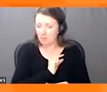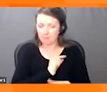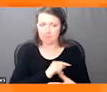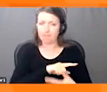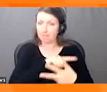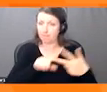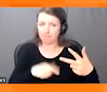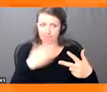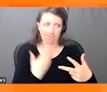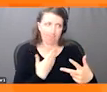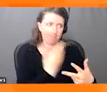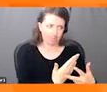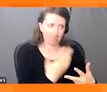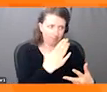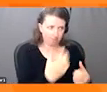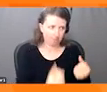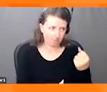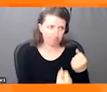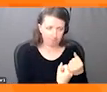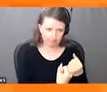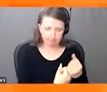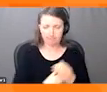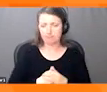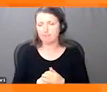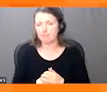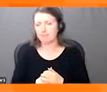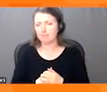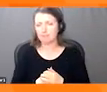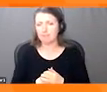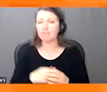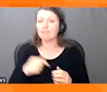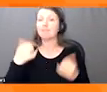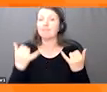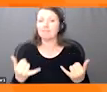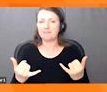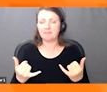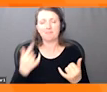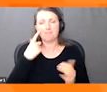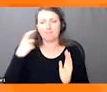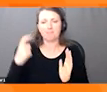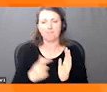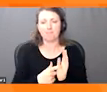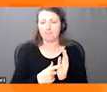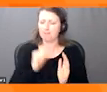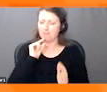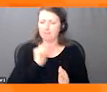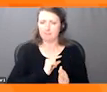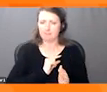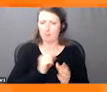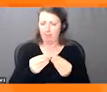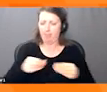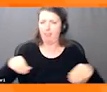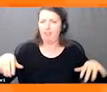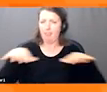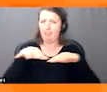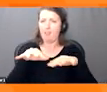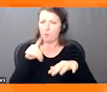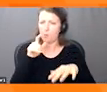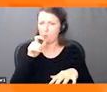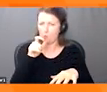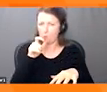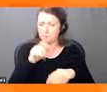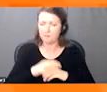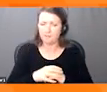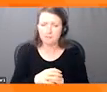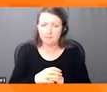before beginning our session today, I would like to give recognition to the land that Guelph is on. We acknowledge that